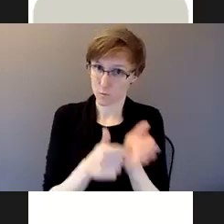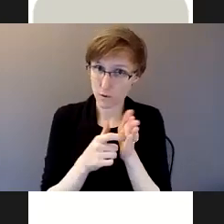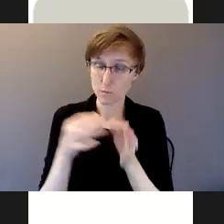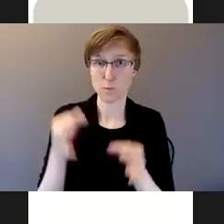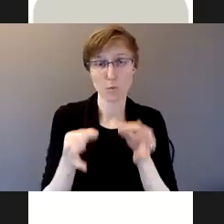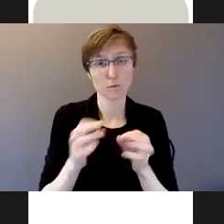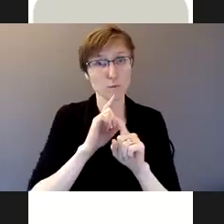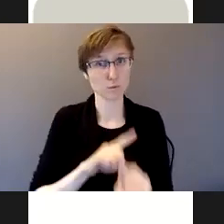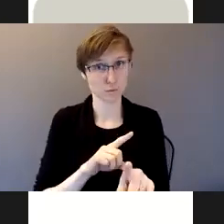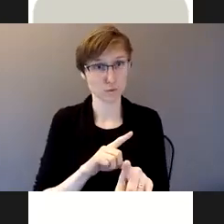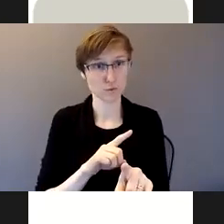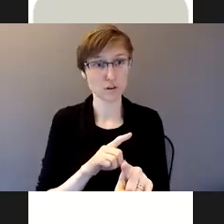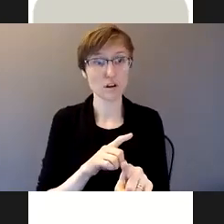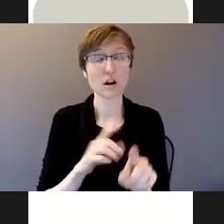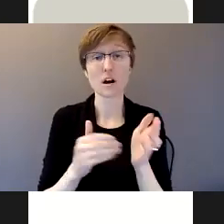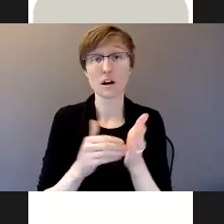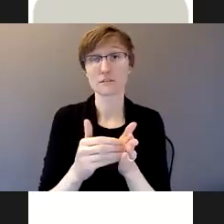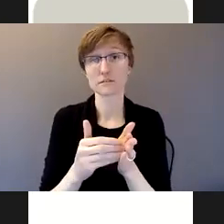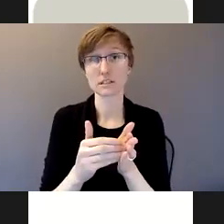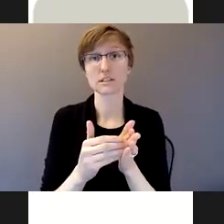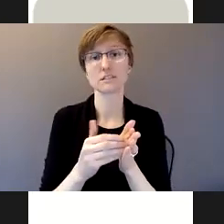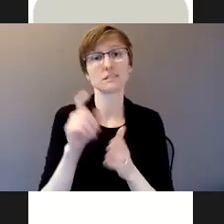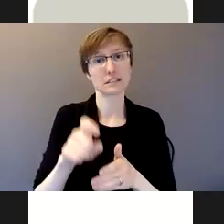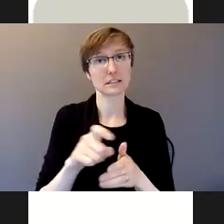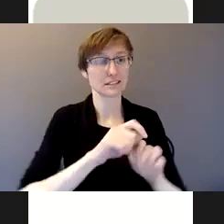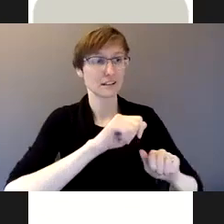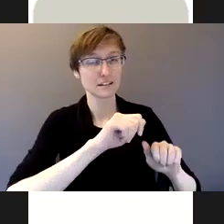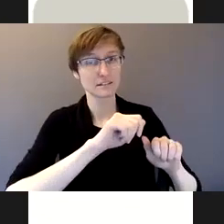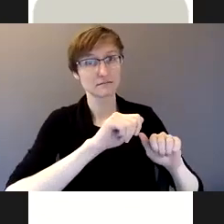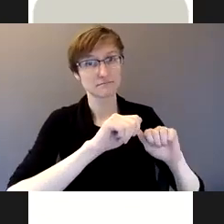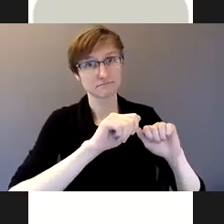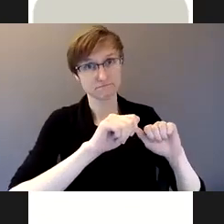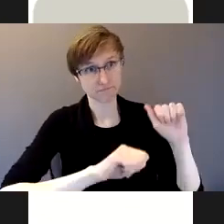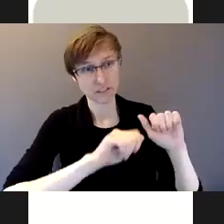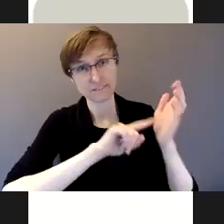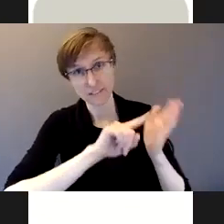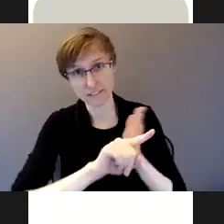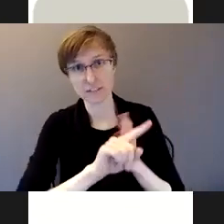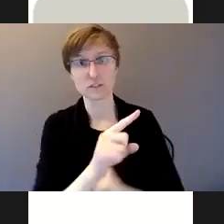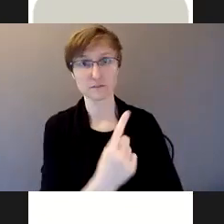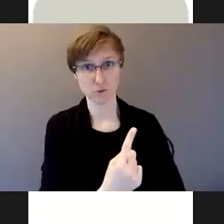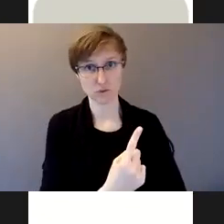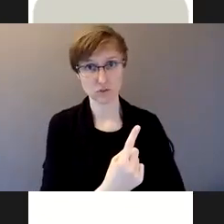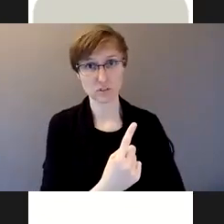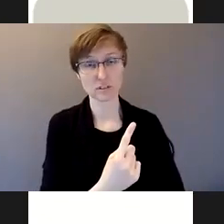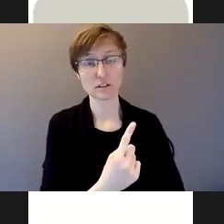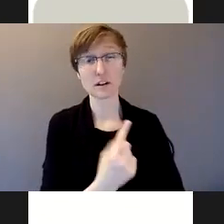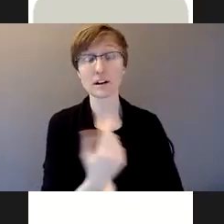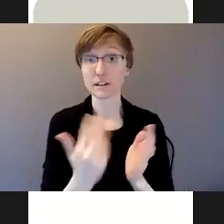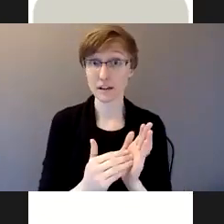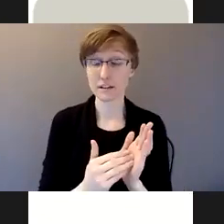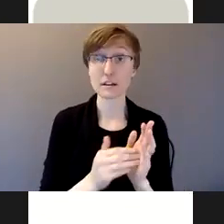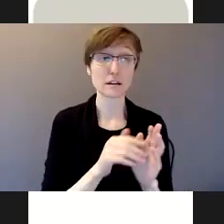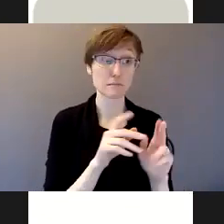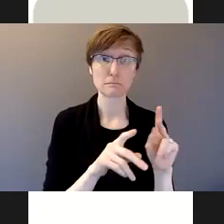And often that's after an investigation's been completed by us. Again, folks can apply and ask for our office to be appointed as